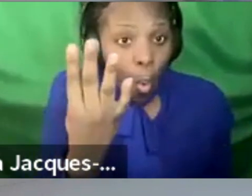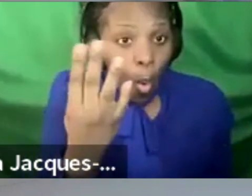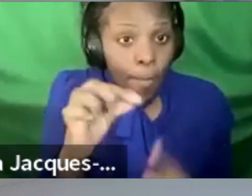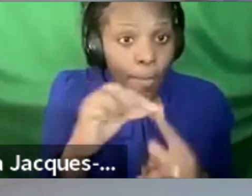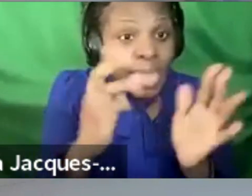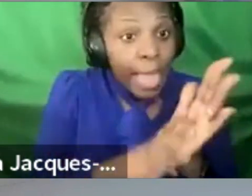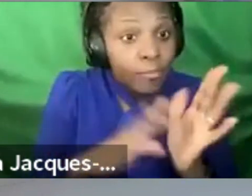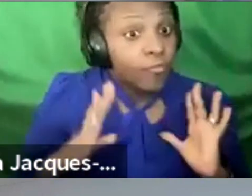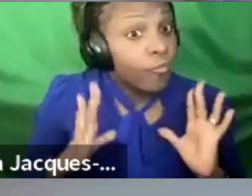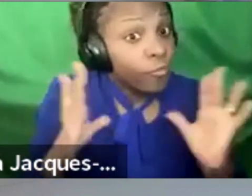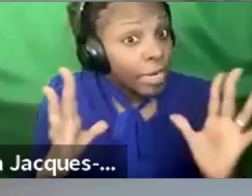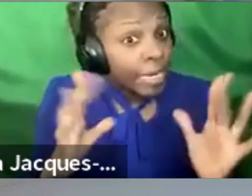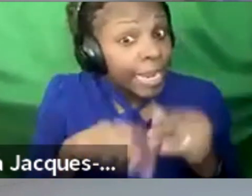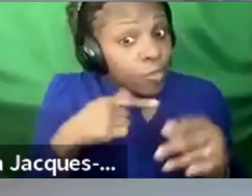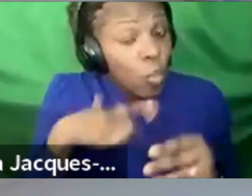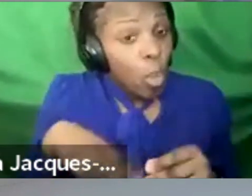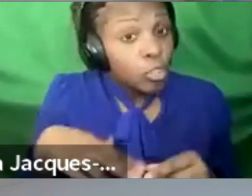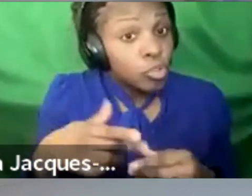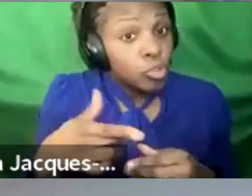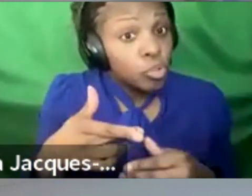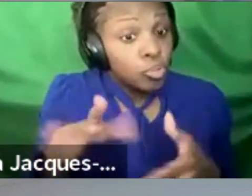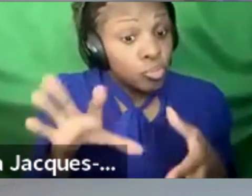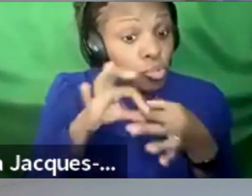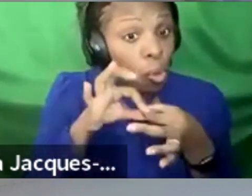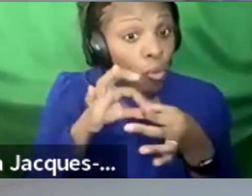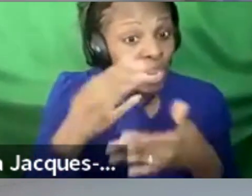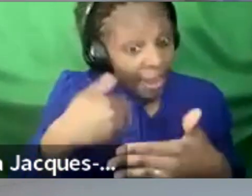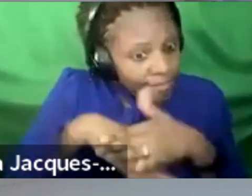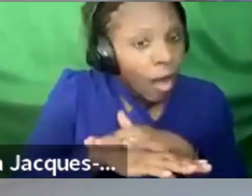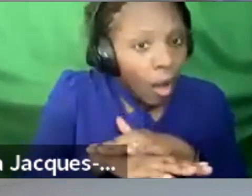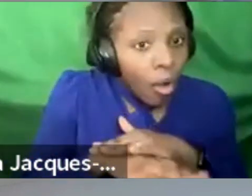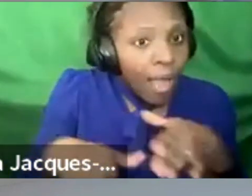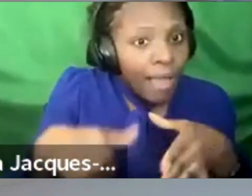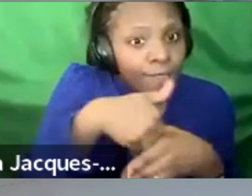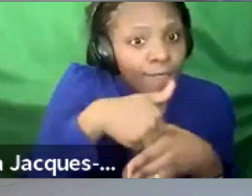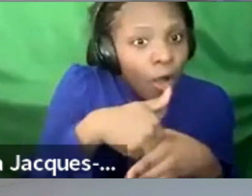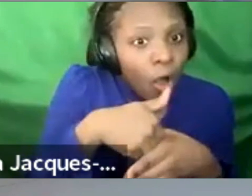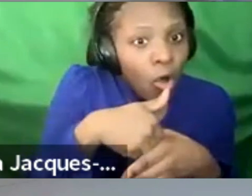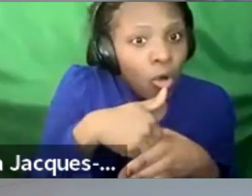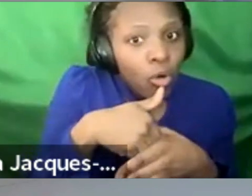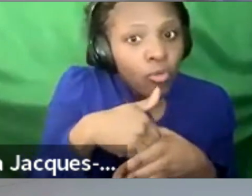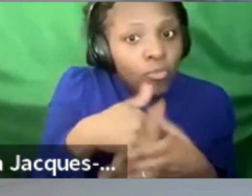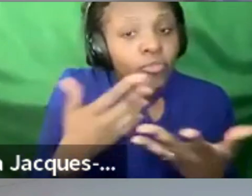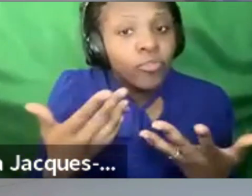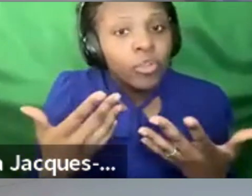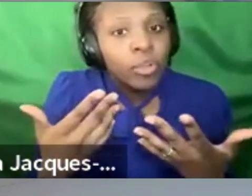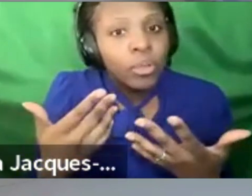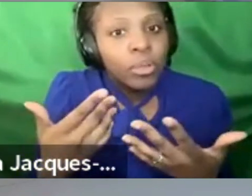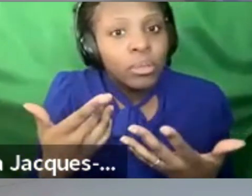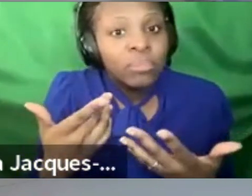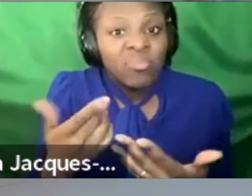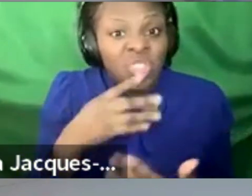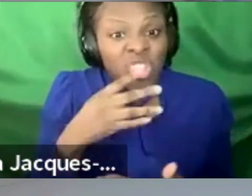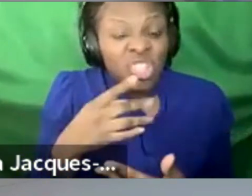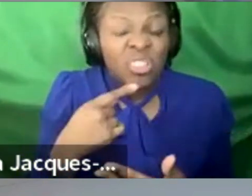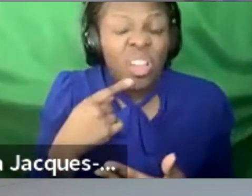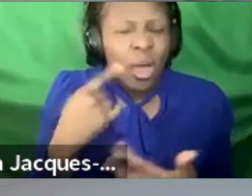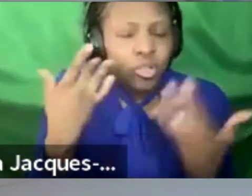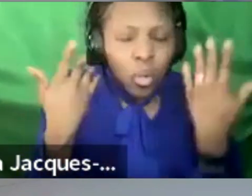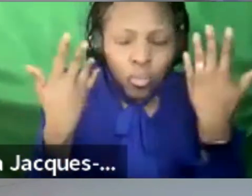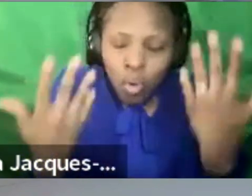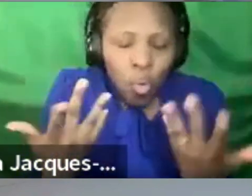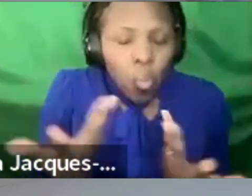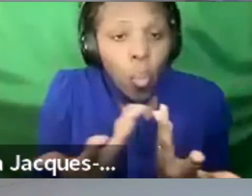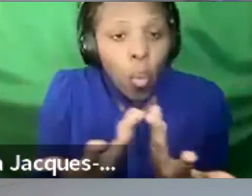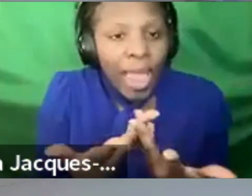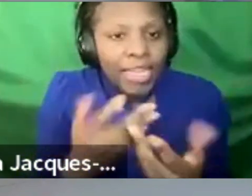free. So, if you want to come to that, get involved. If you've forgotten about where it is, or whatever, just at me through the